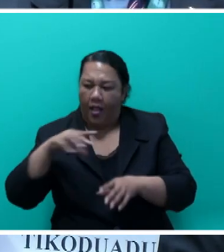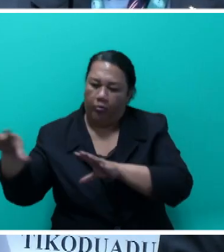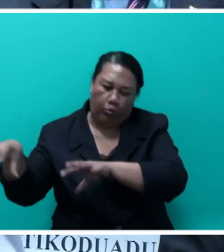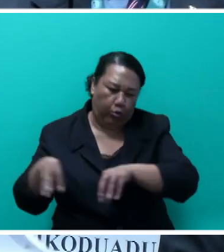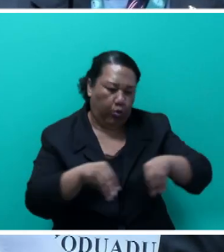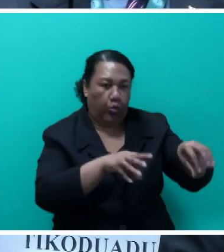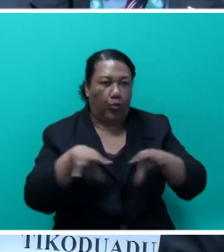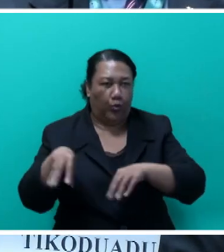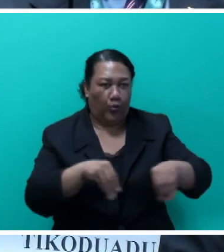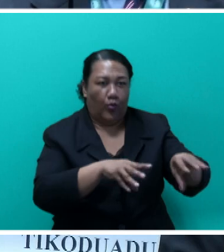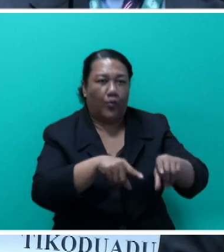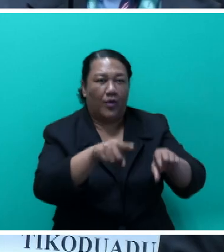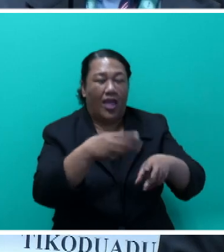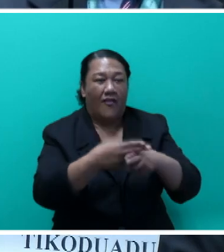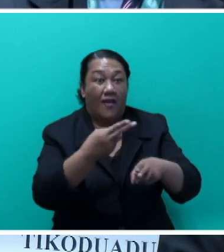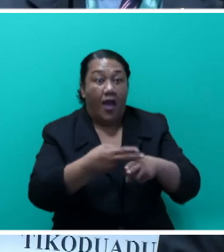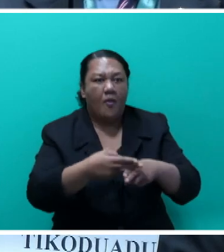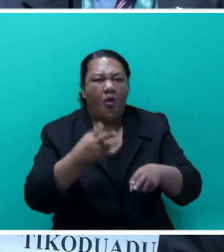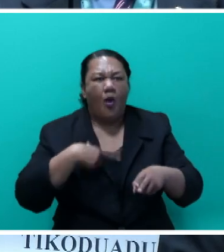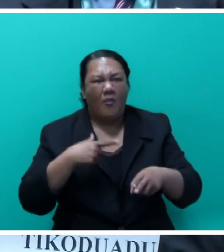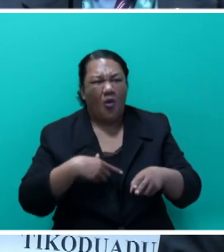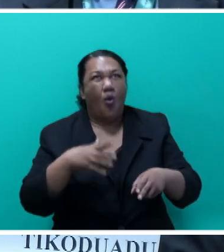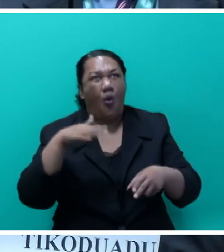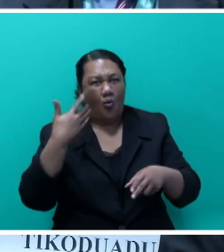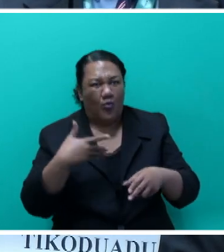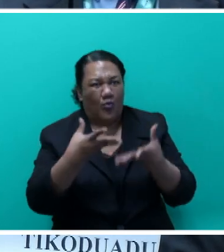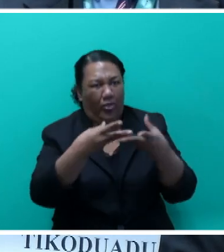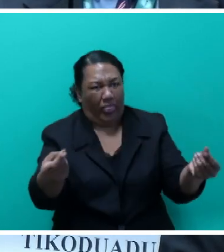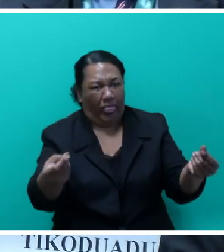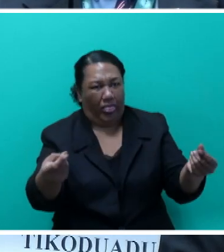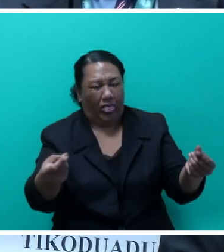cane production was always dependent on rain-fed